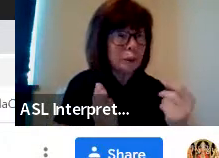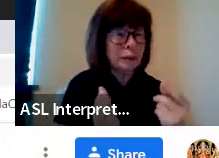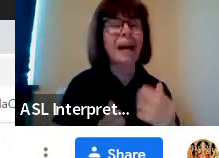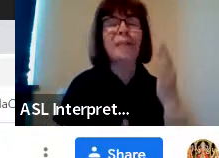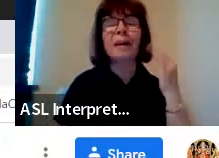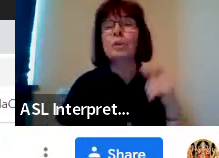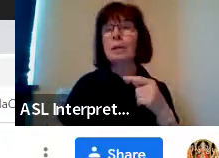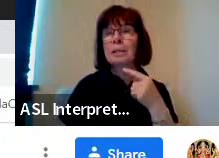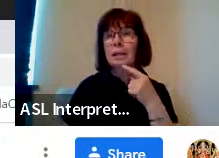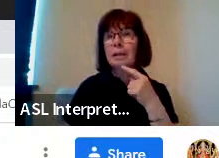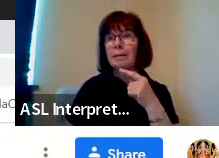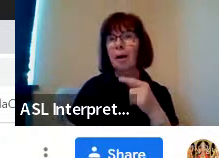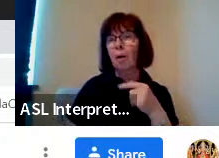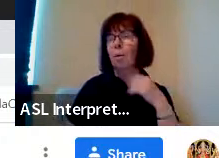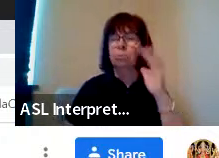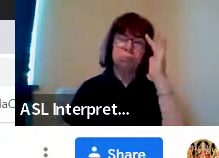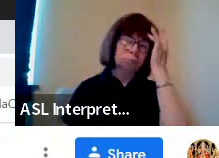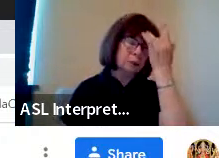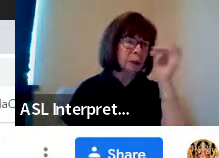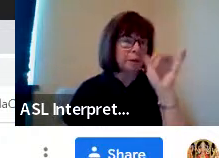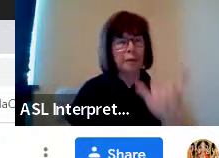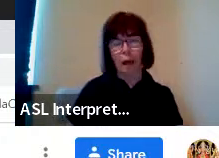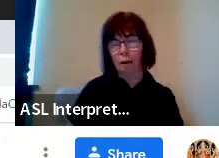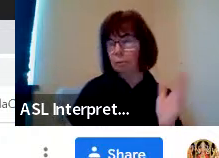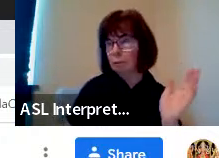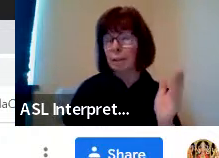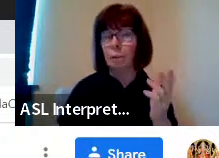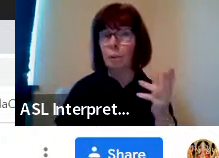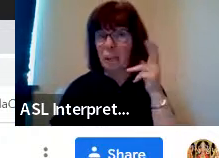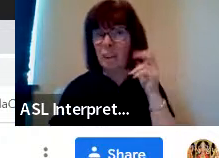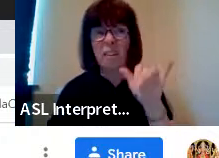say, oh, I'm sick of this, I'm sick of that, because